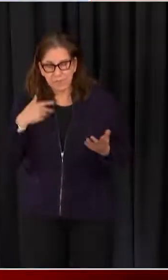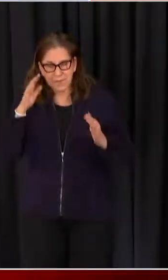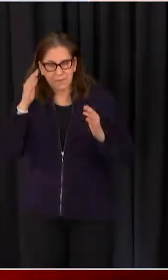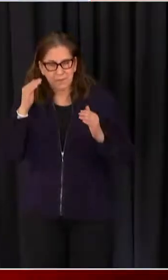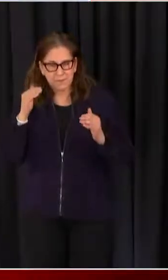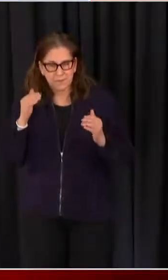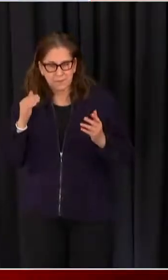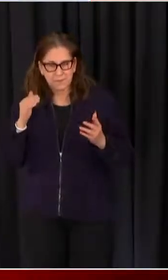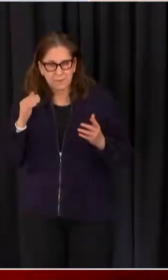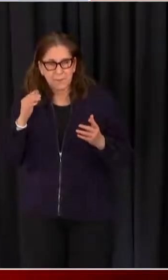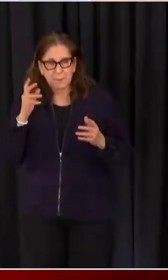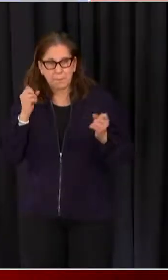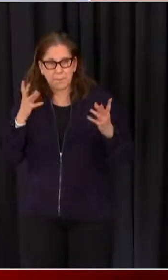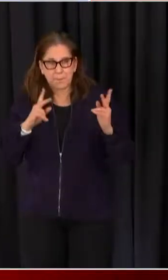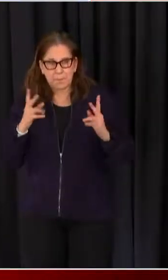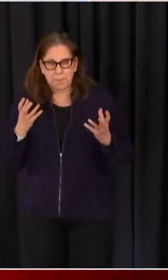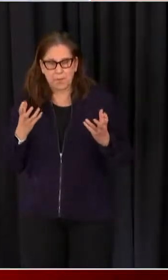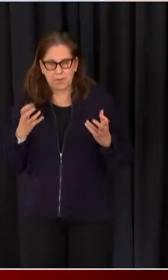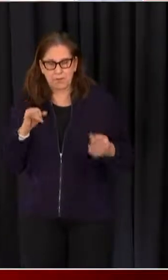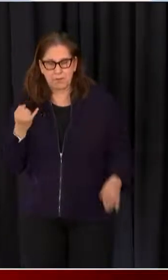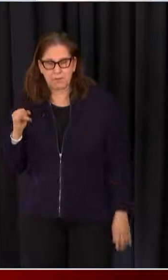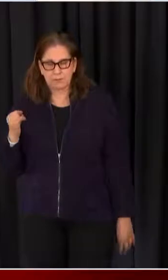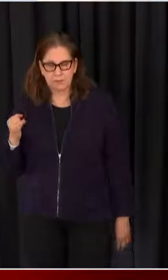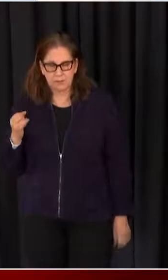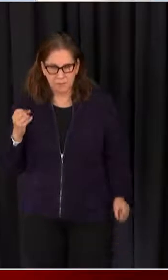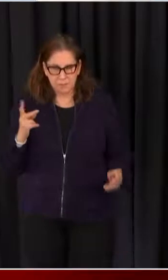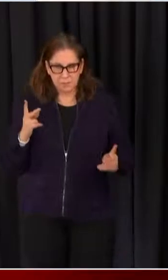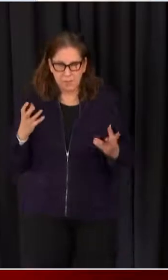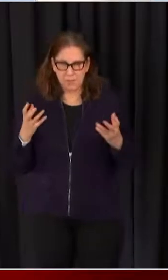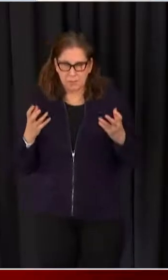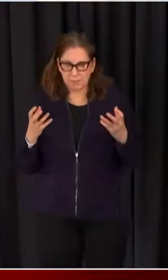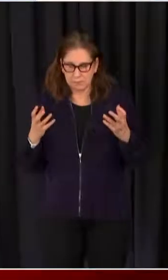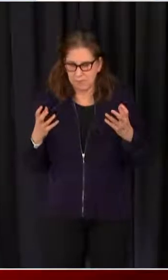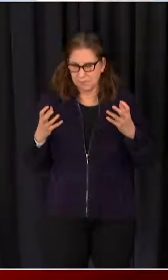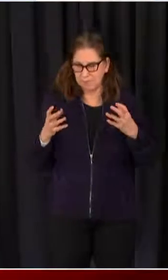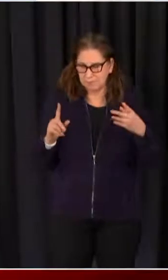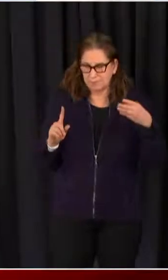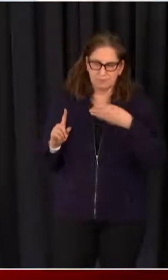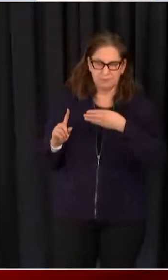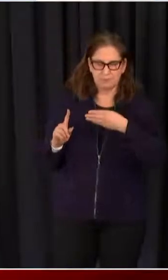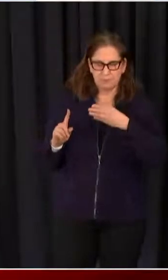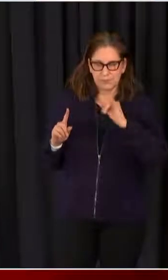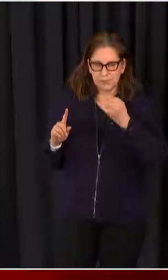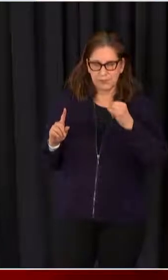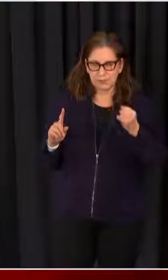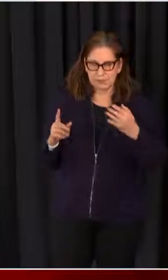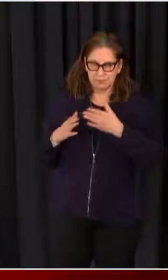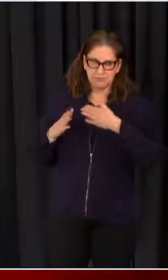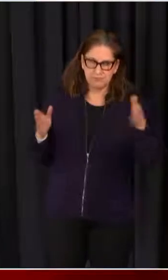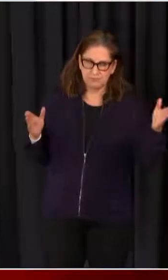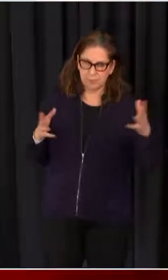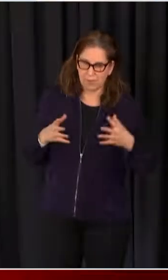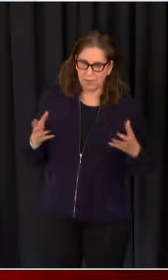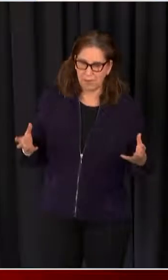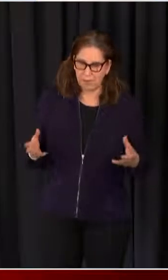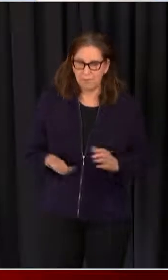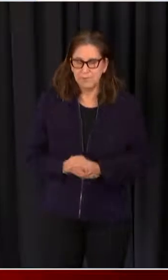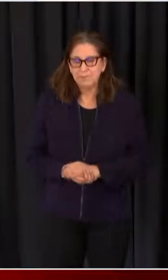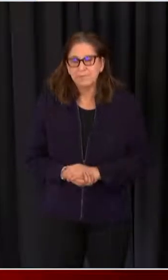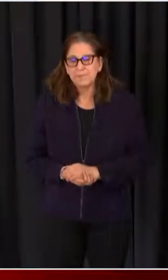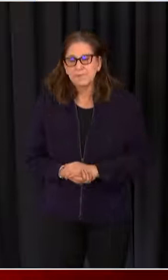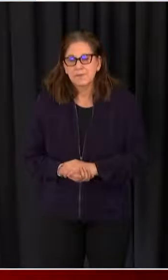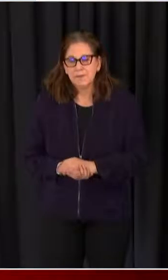demand for Johnson & Johnson will be there across the city. We had as